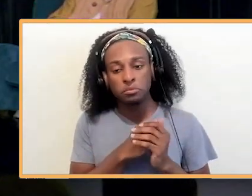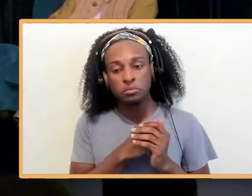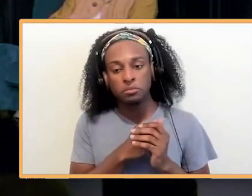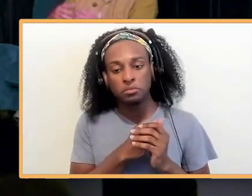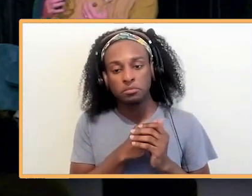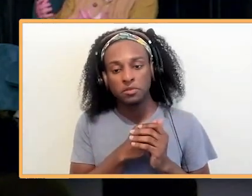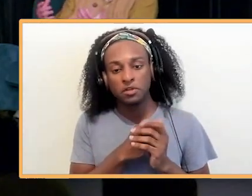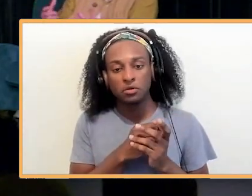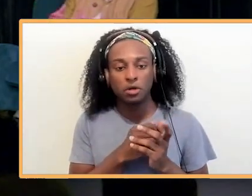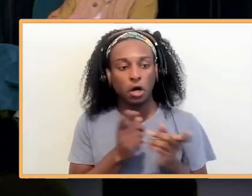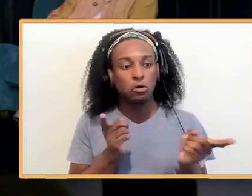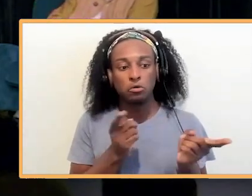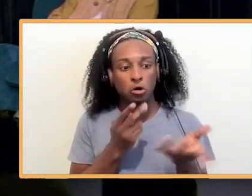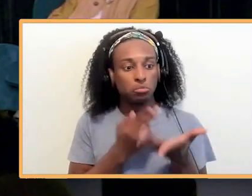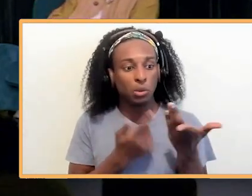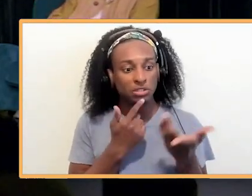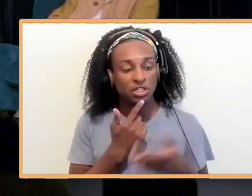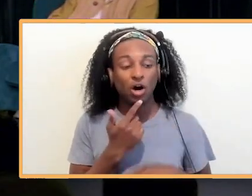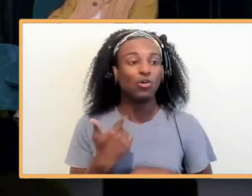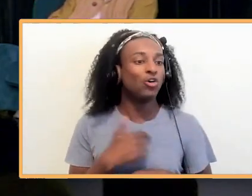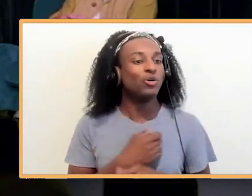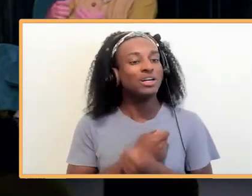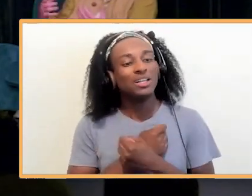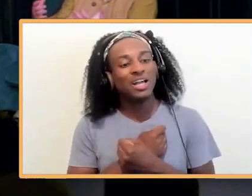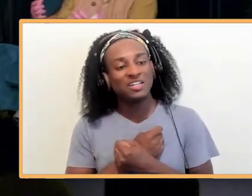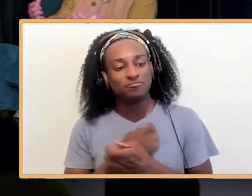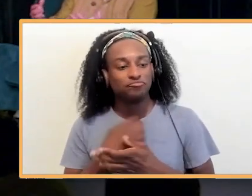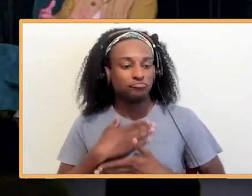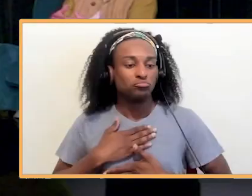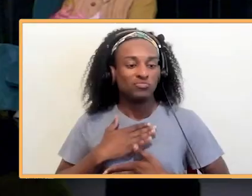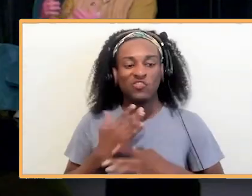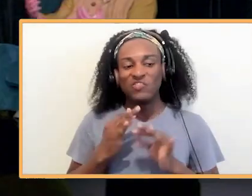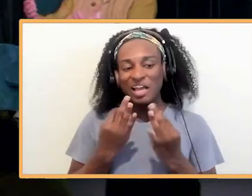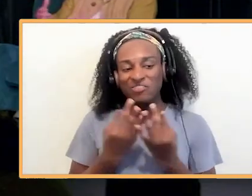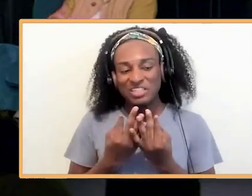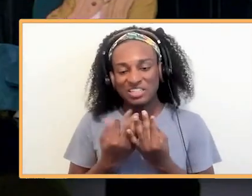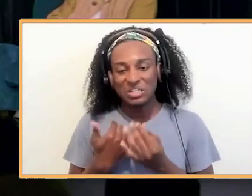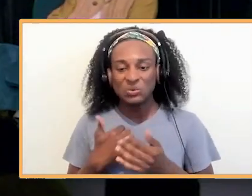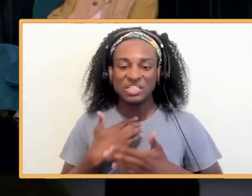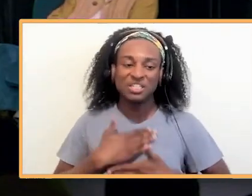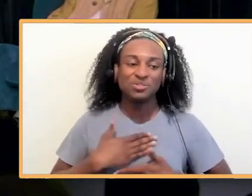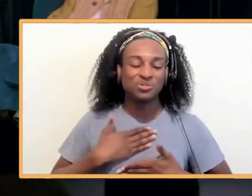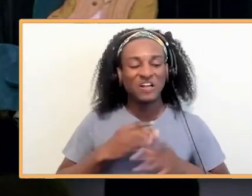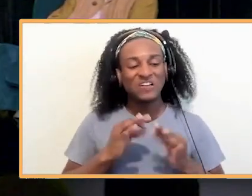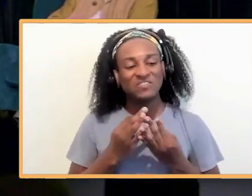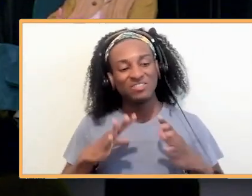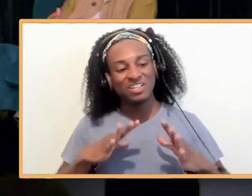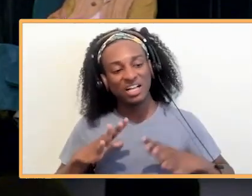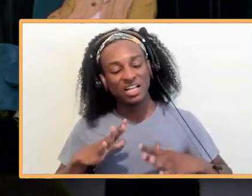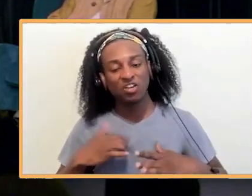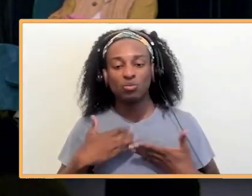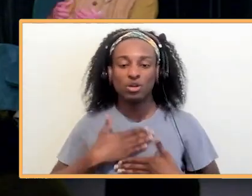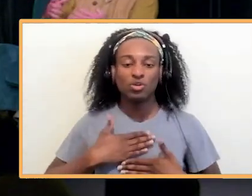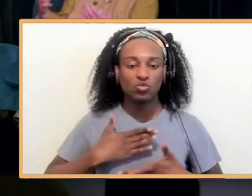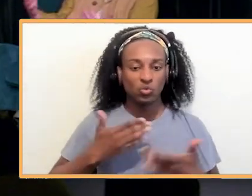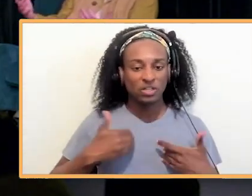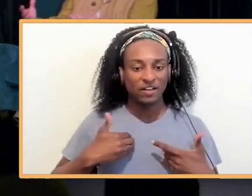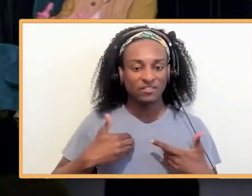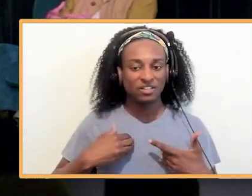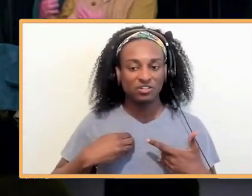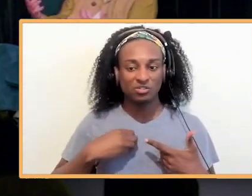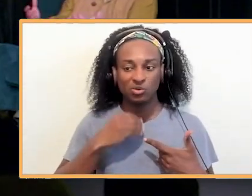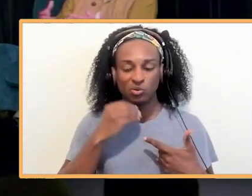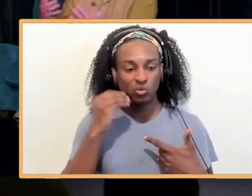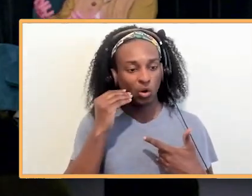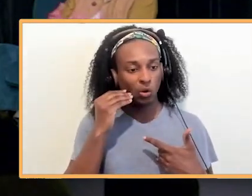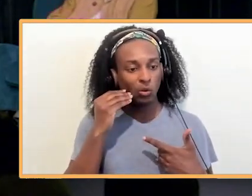our families, and we enjoy, you know, family holidays, and we enjoy having kind neighbors who will get our backs, and like those are all things